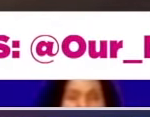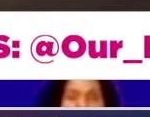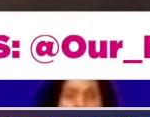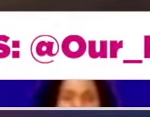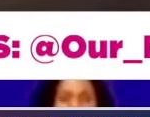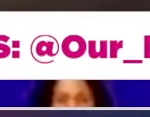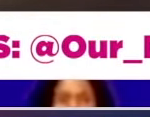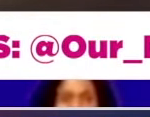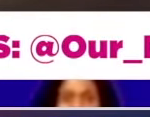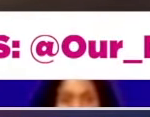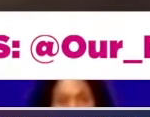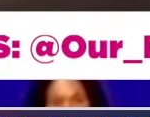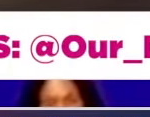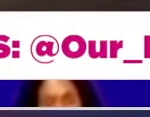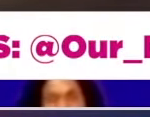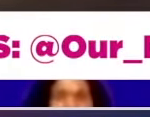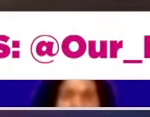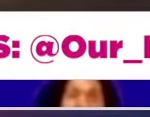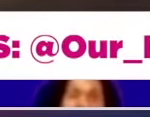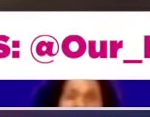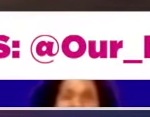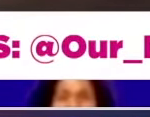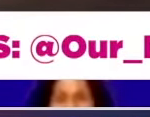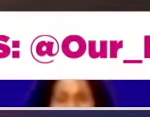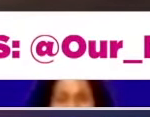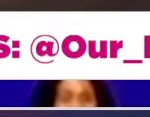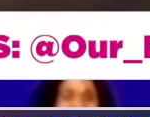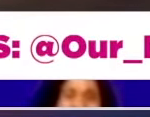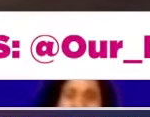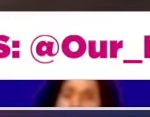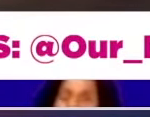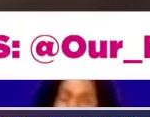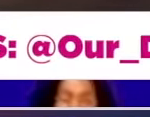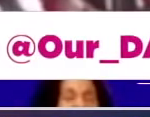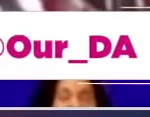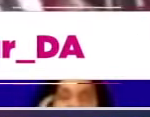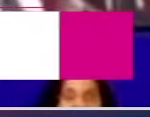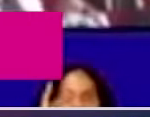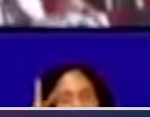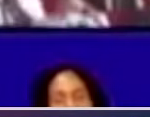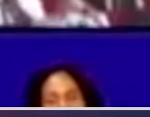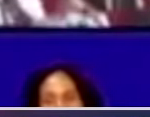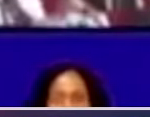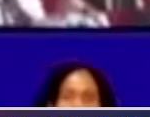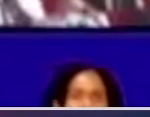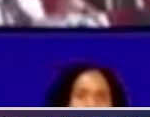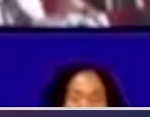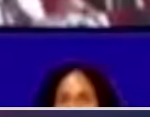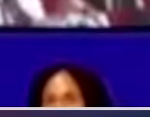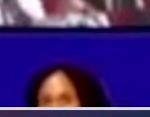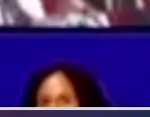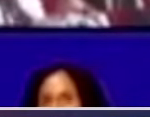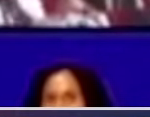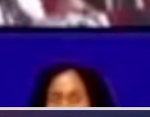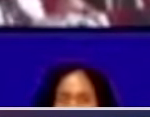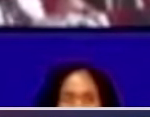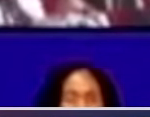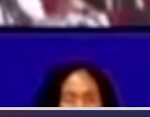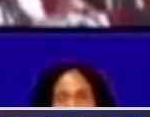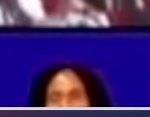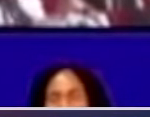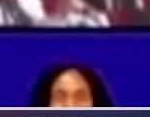auctioned, and how corruption would finally be dealt with. Every year, another task team, another social compact,